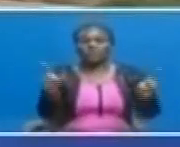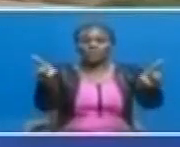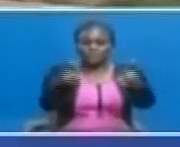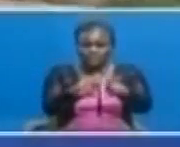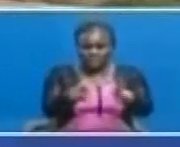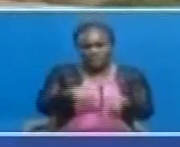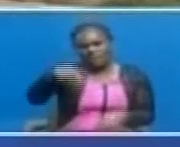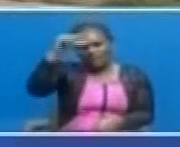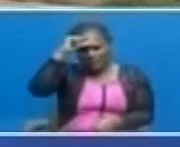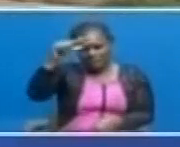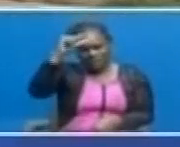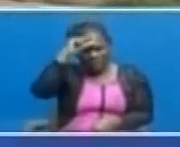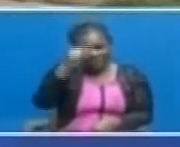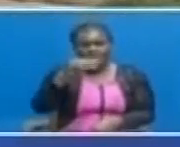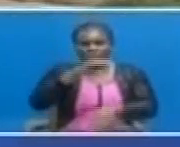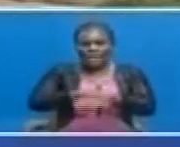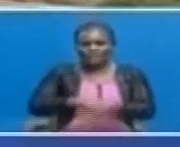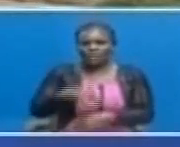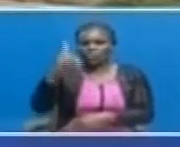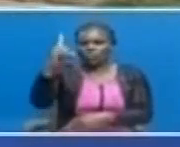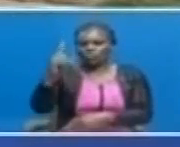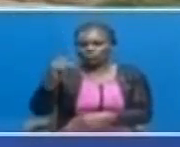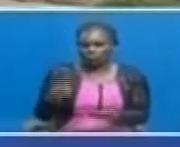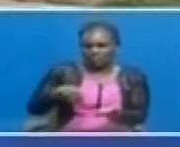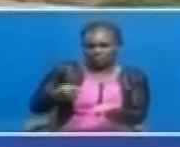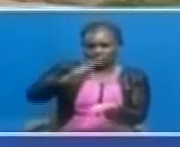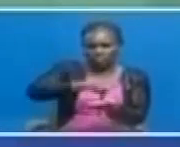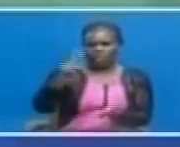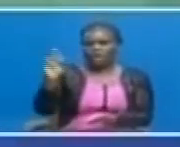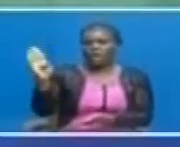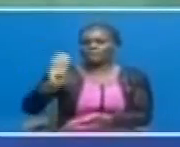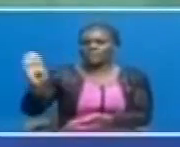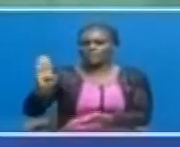to revive ailing Mumias Sugar Company. But with the latest developments, leaders from Western Kenya have discussed